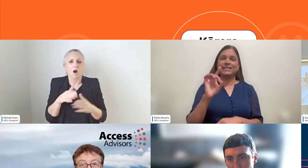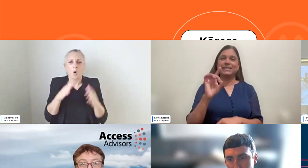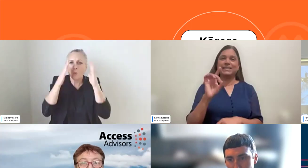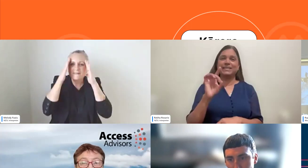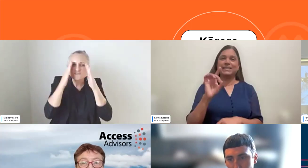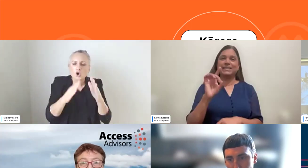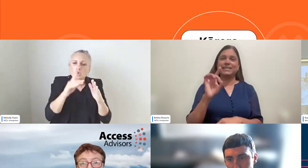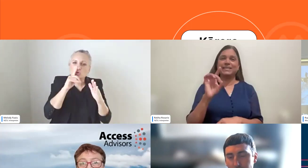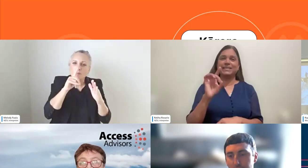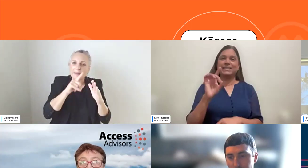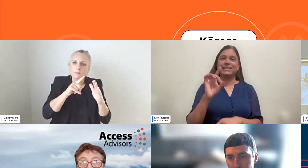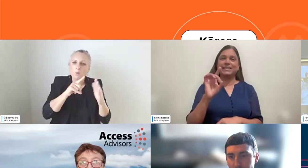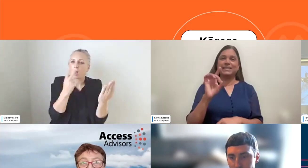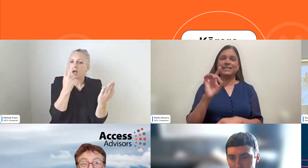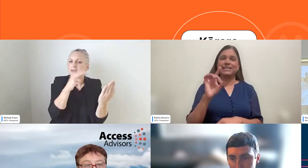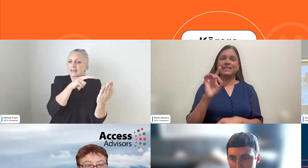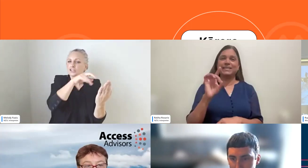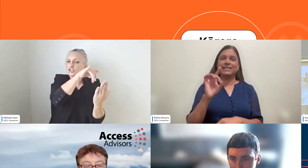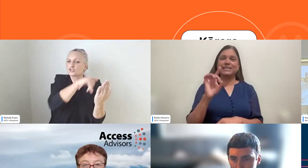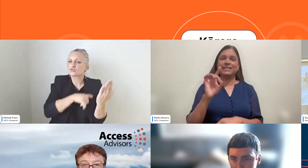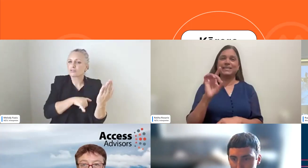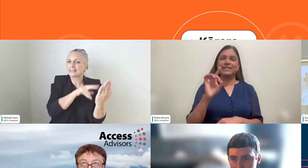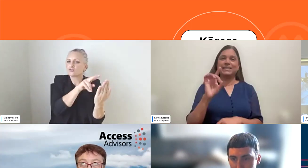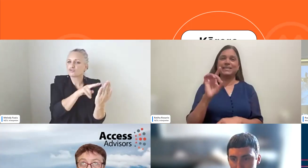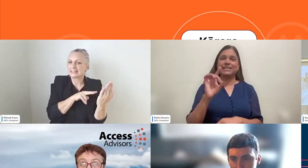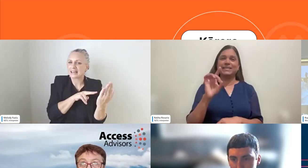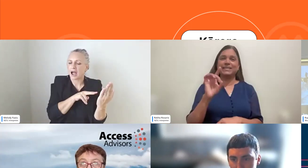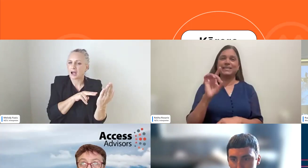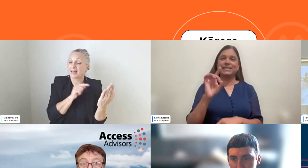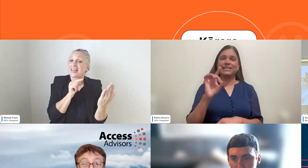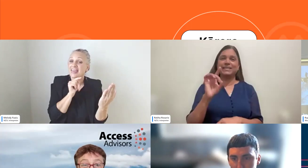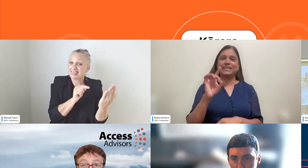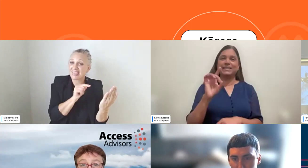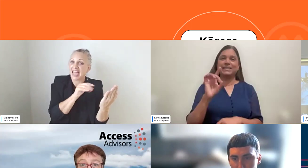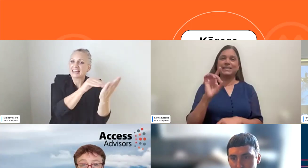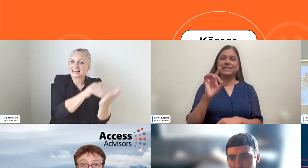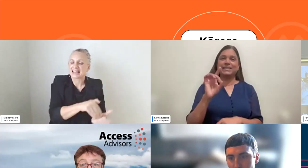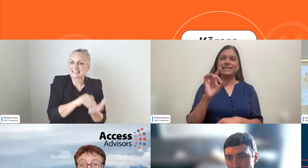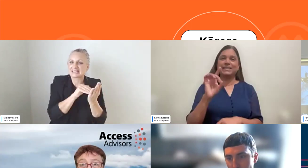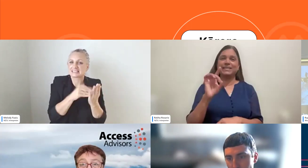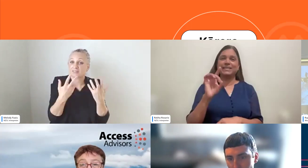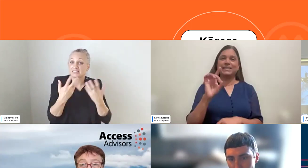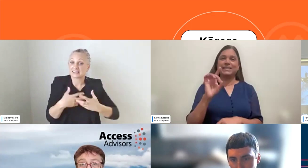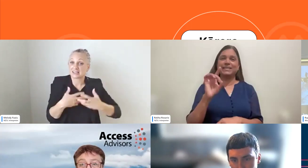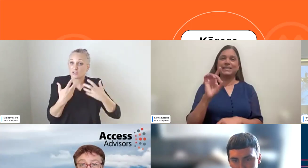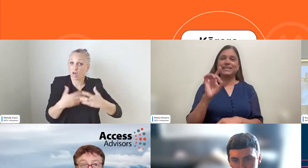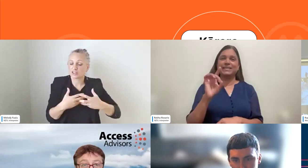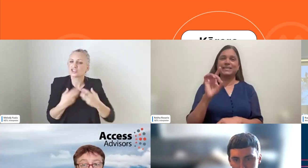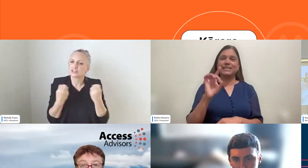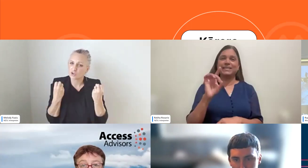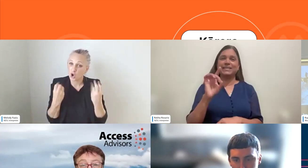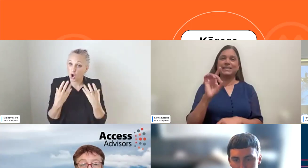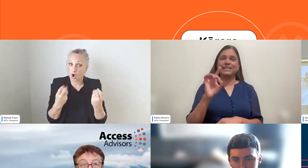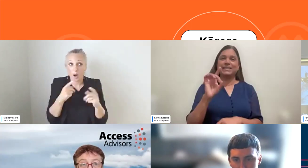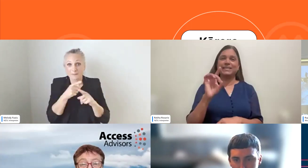screen reader users. So that assistive technology is reasonably pervasive and a lot of